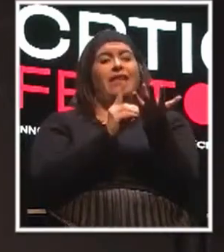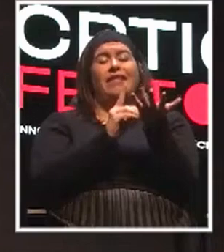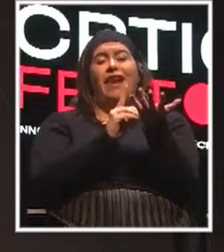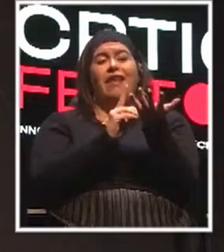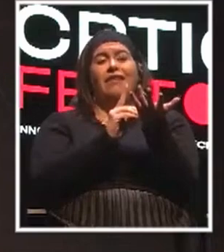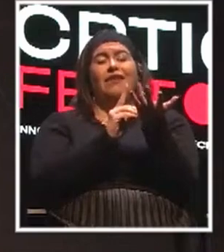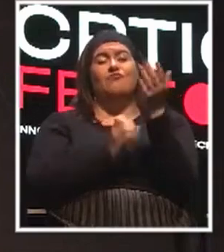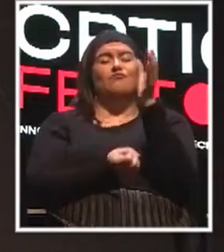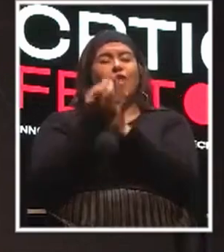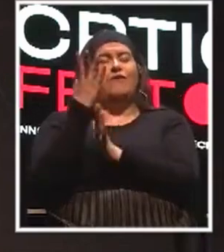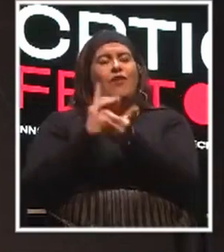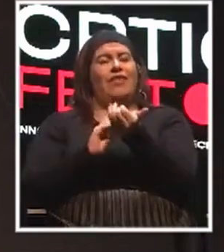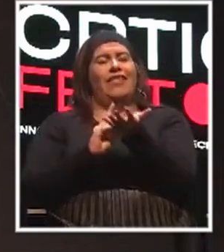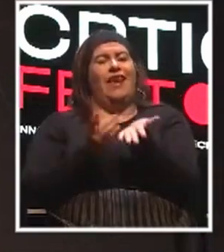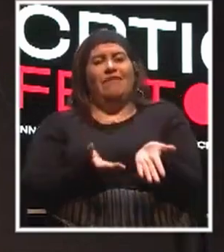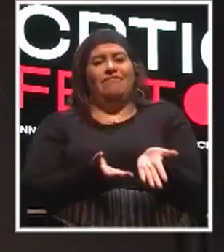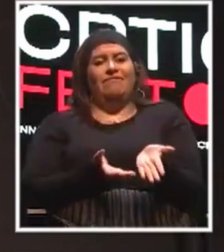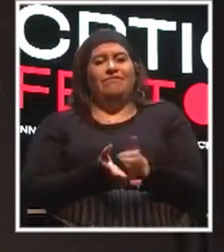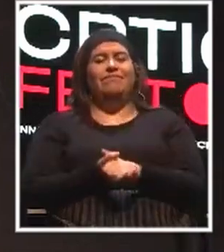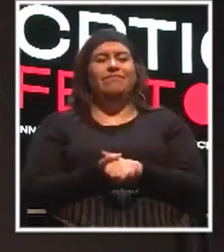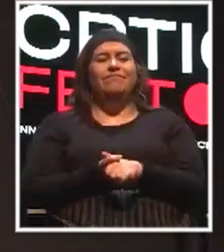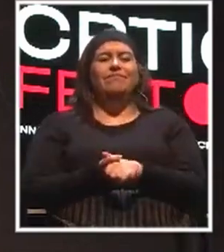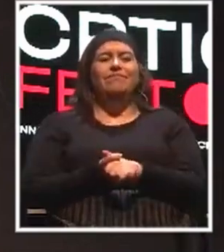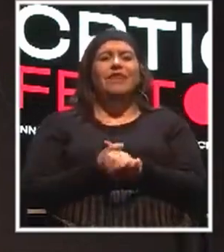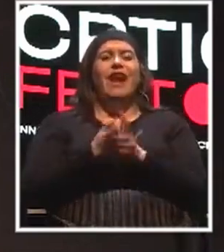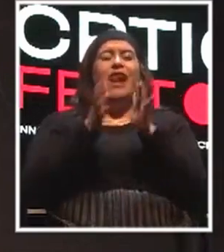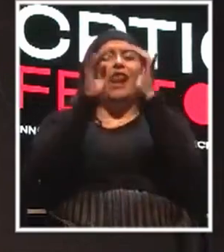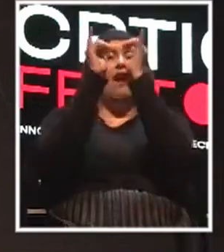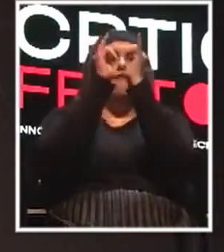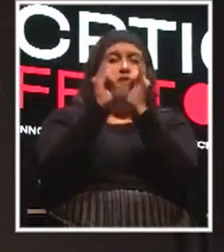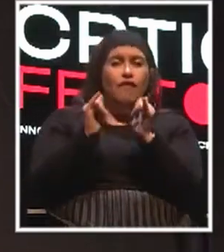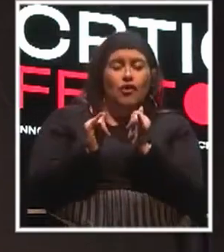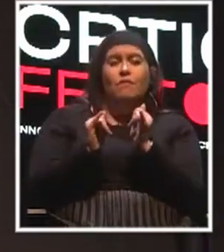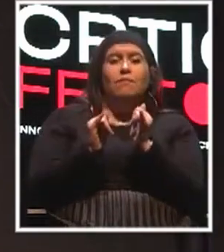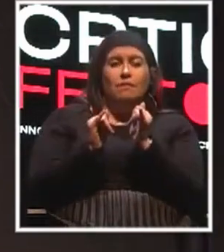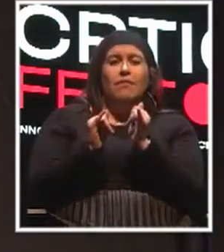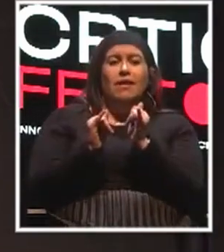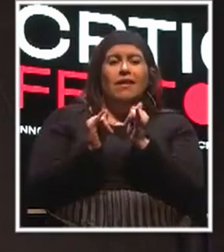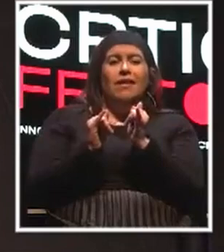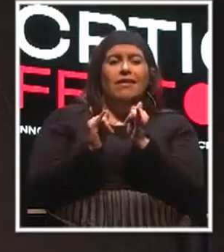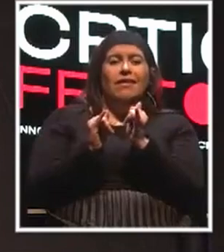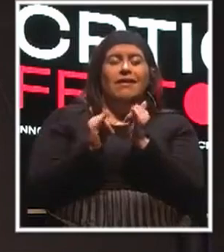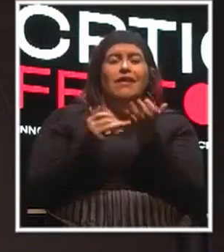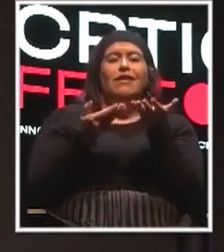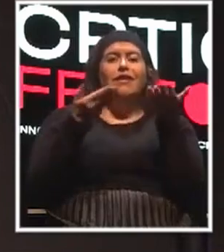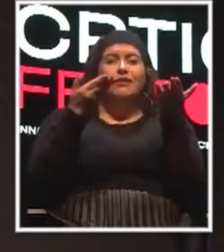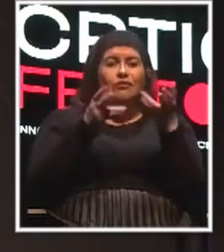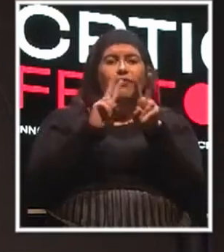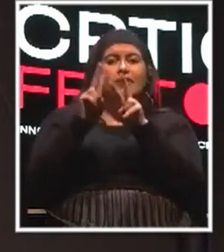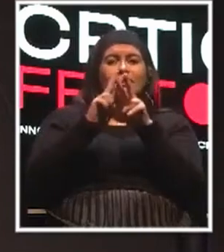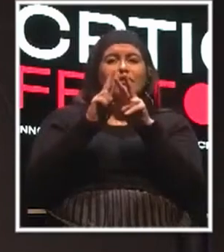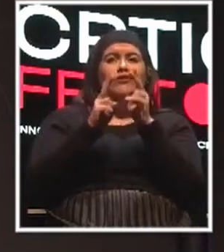In all things, in the way that the marketing and content and marketing have evolved and media have